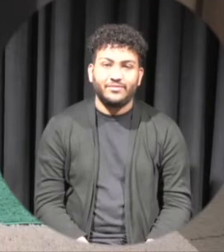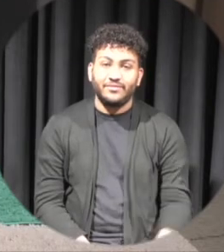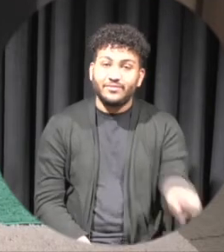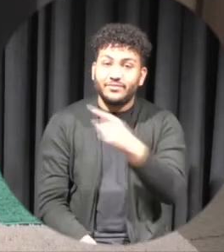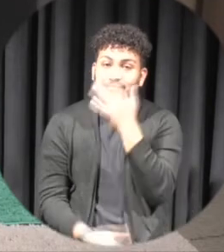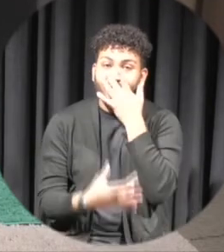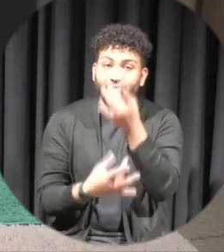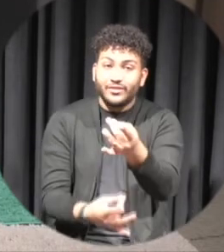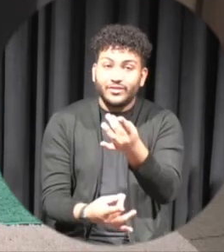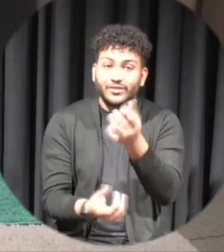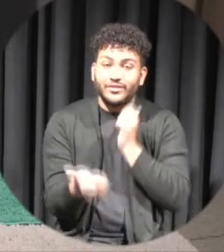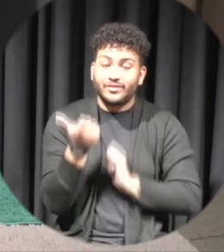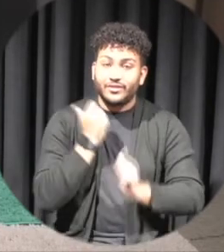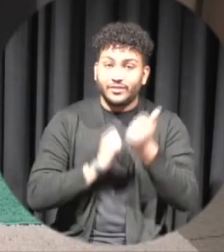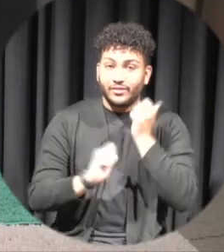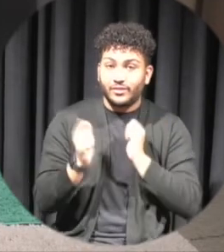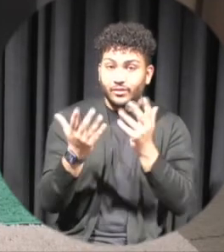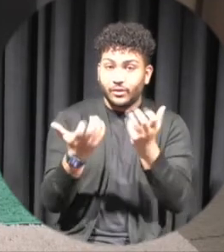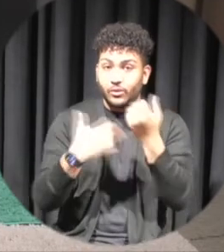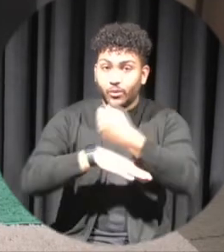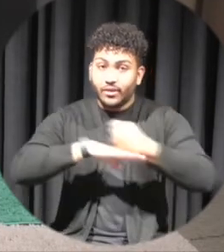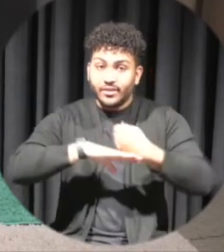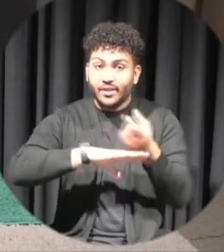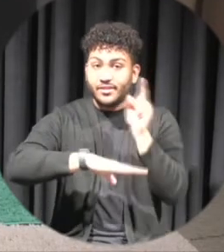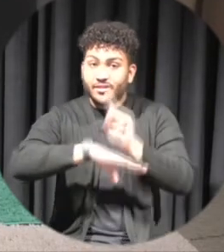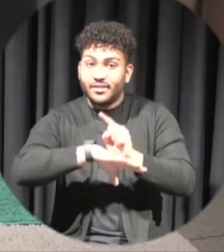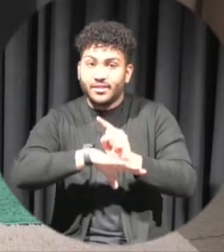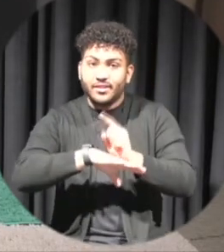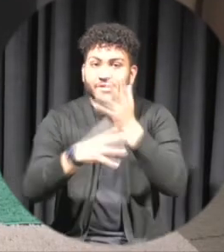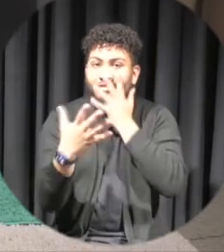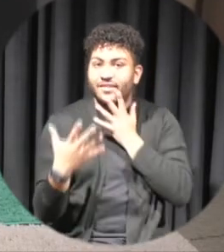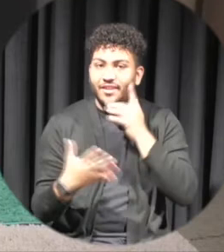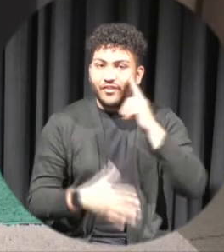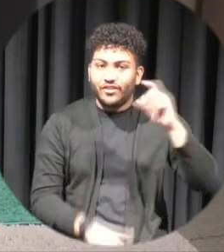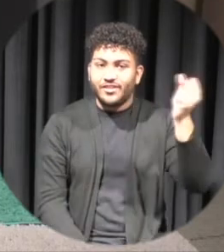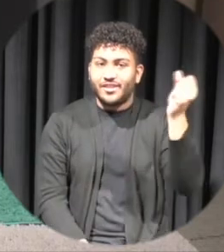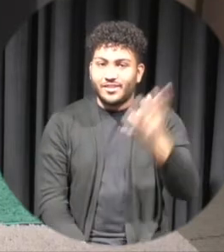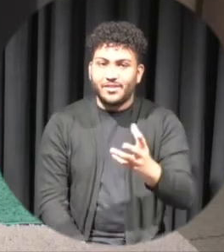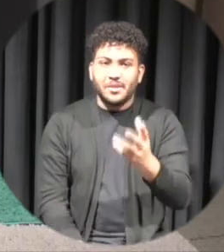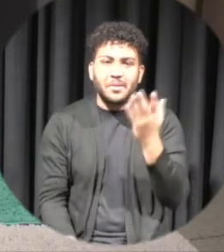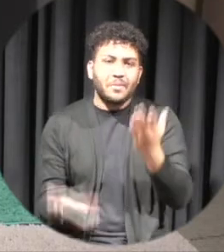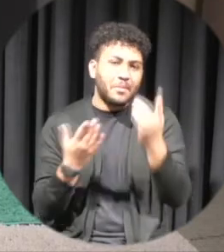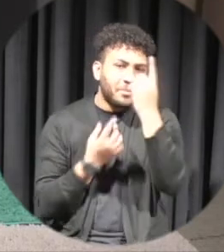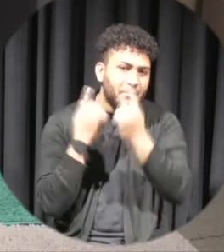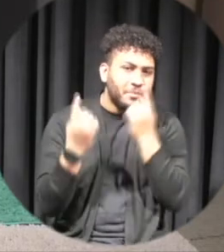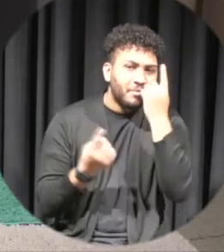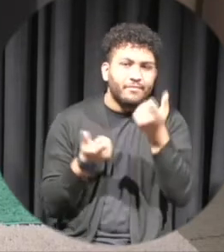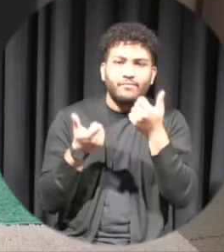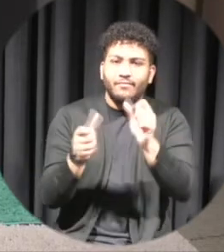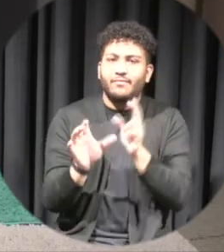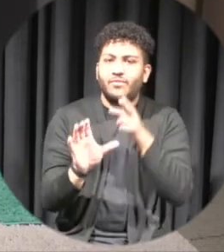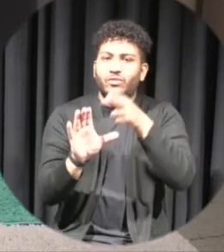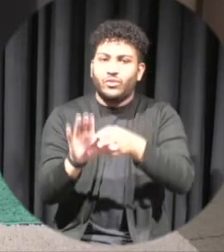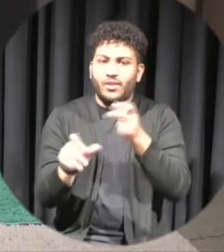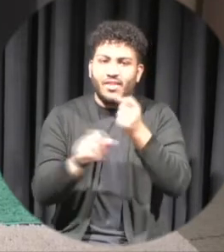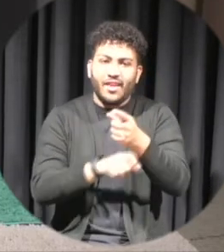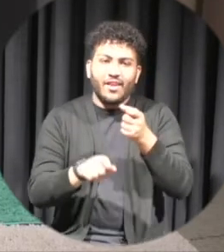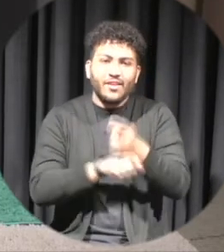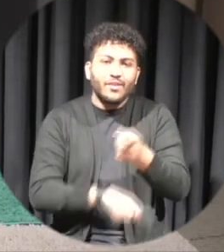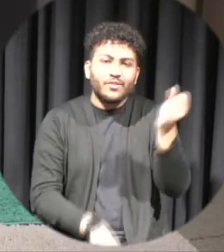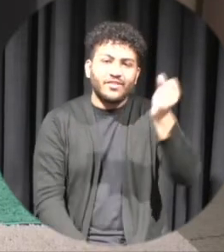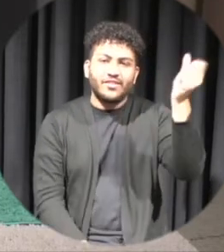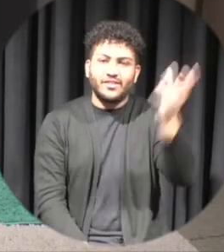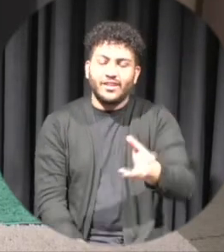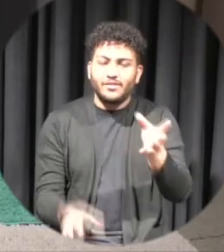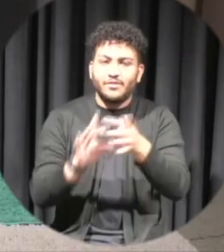Are you interested in theater, Grave the Stage, Gaga for Shakespeare? Then please consider participating in the annual Shakespeare Monologue